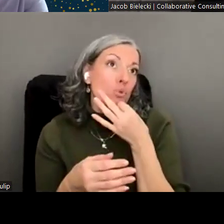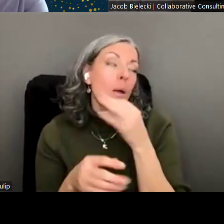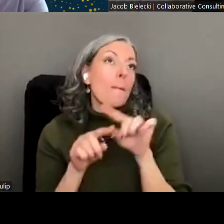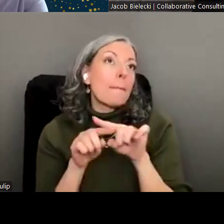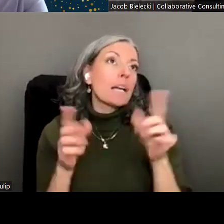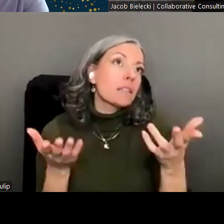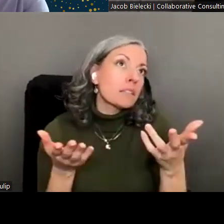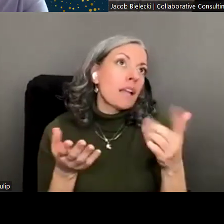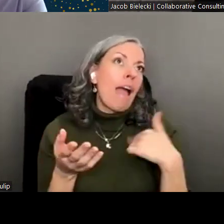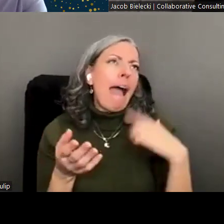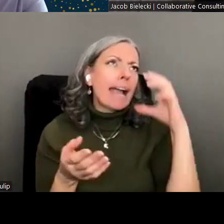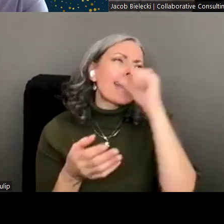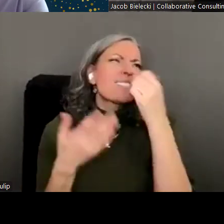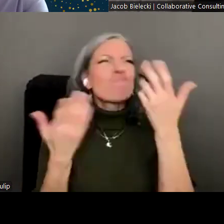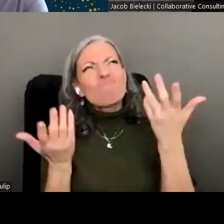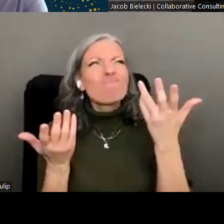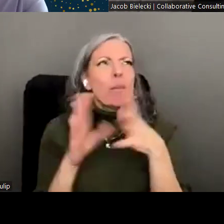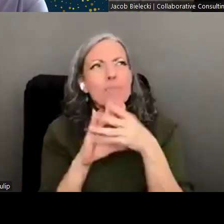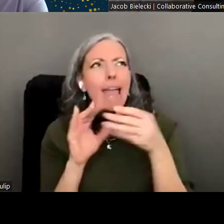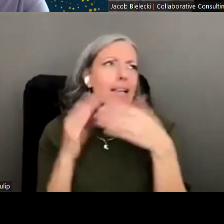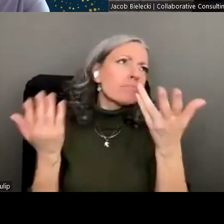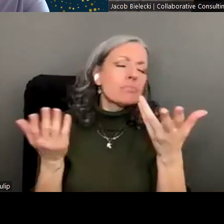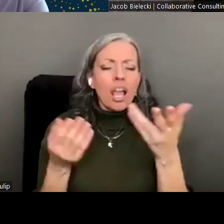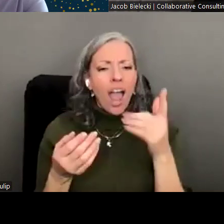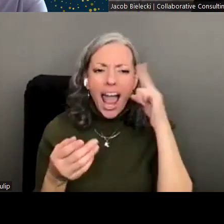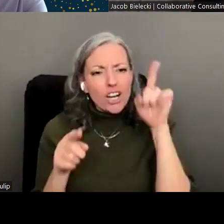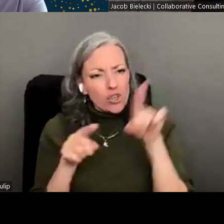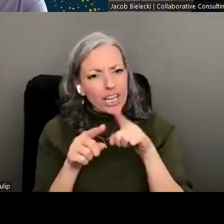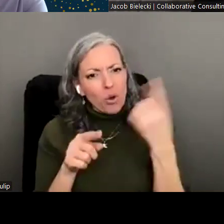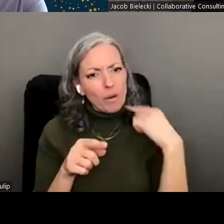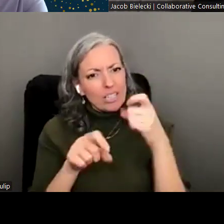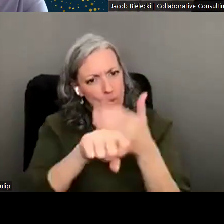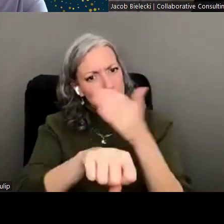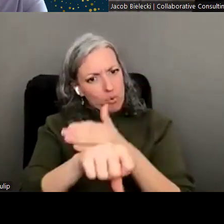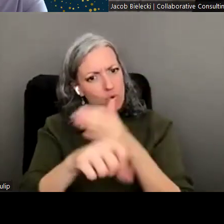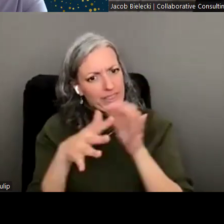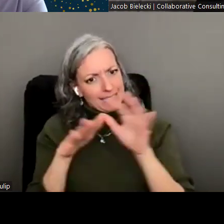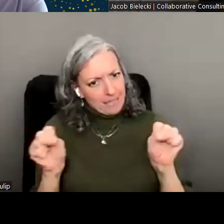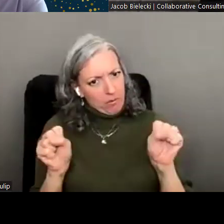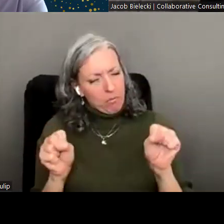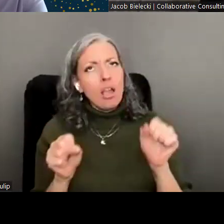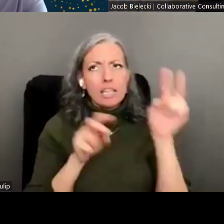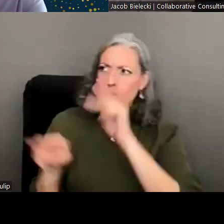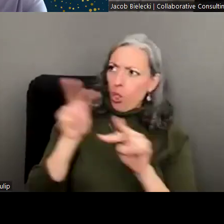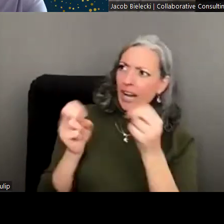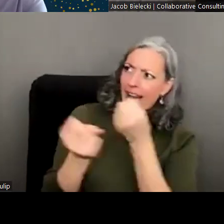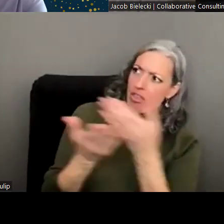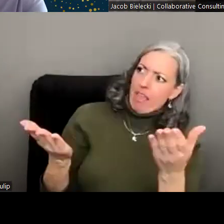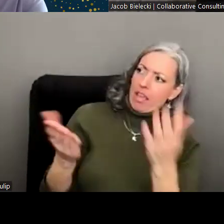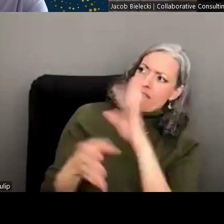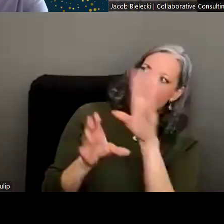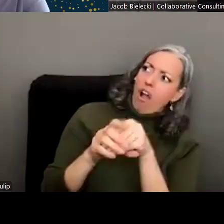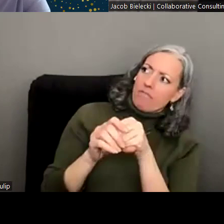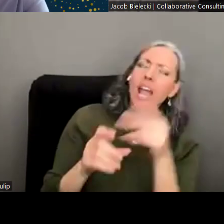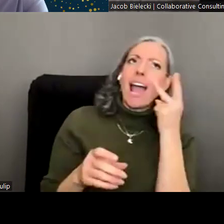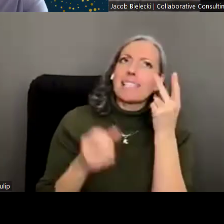I guess I agree. We need to improve the system. We need to look at all these elements, and I see a lot of things